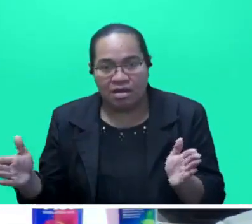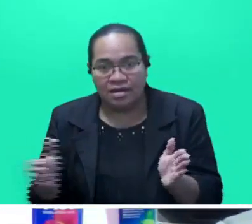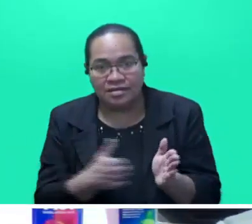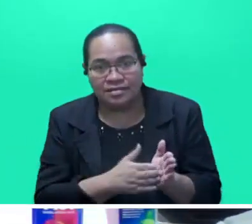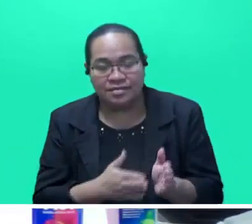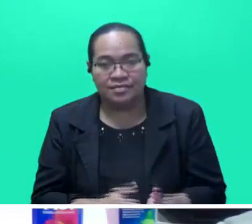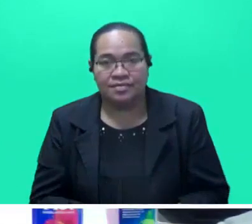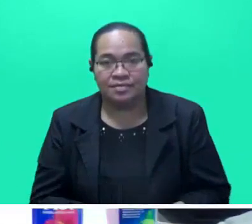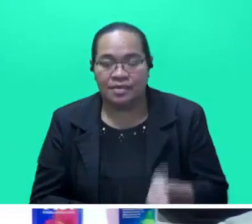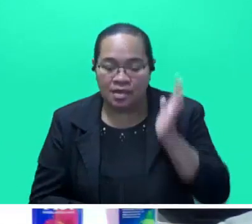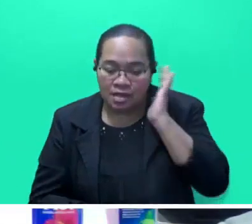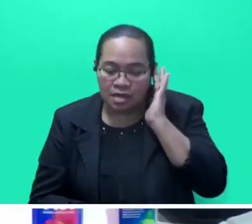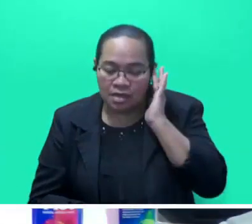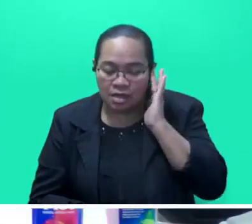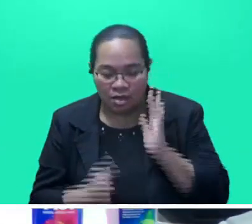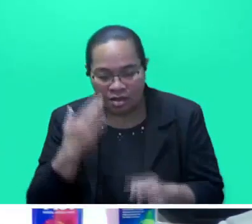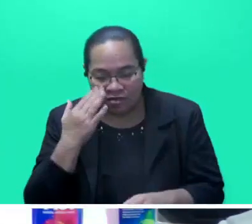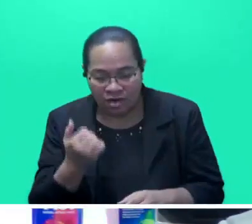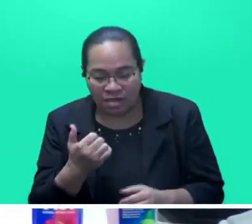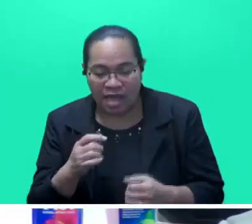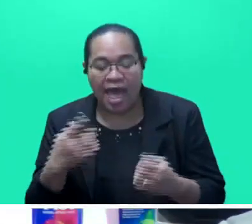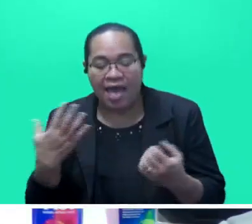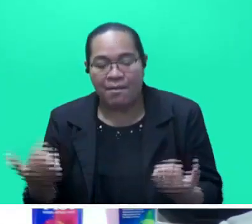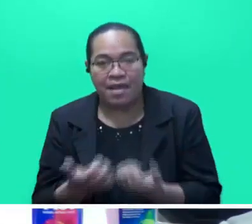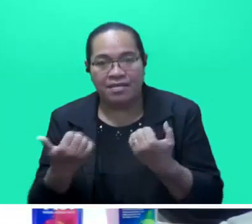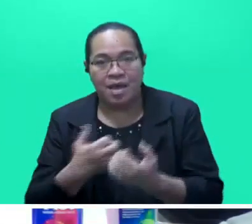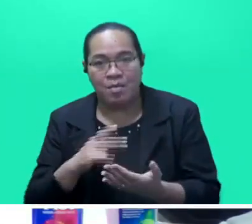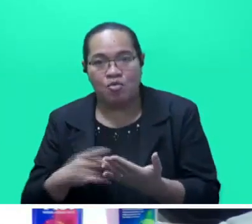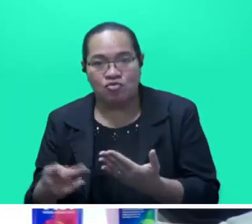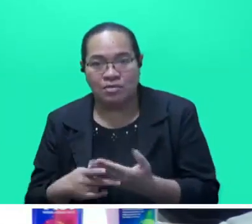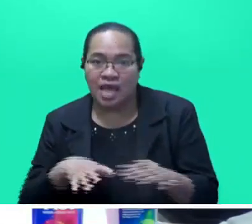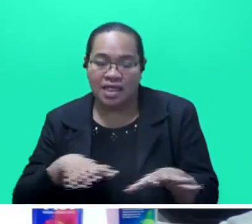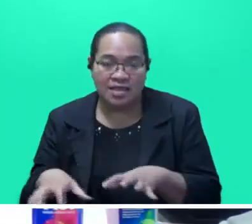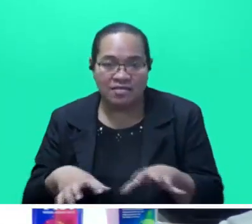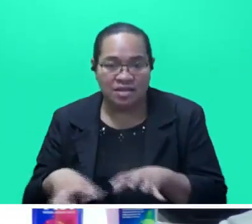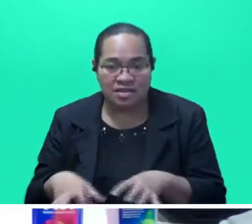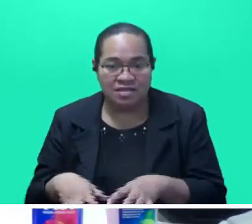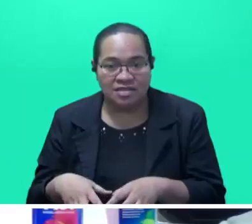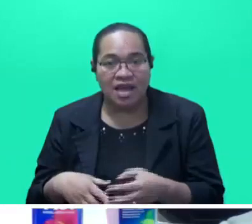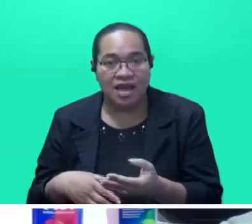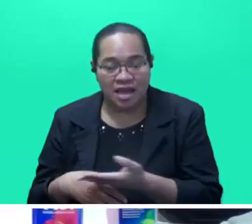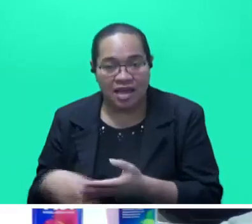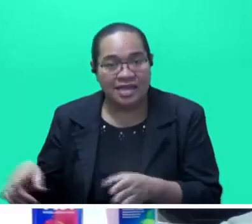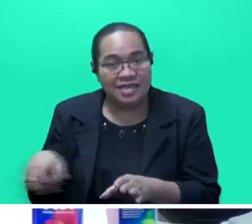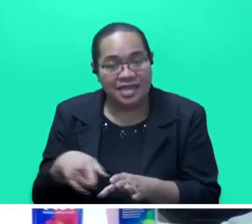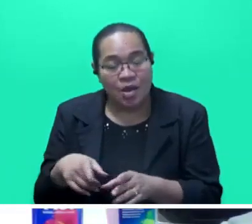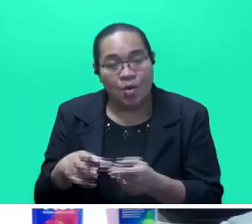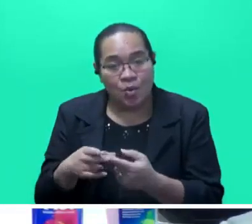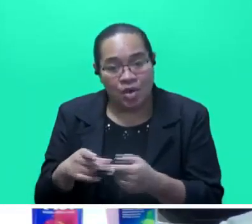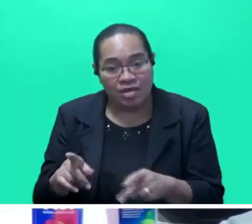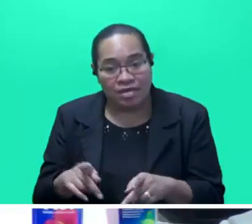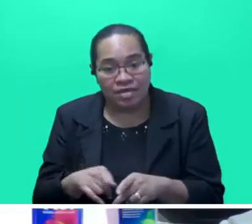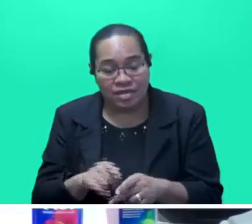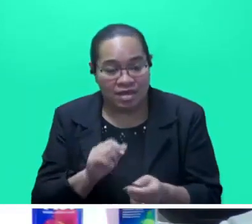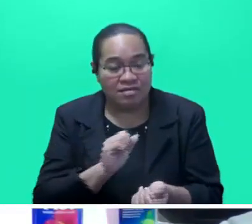Mr. Speaker, sir, it was also noted that there were numerous programs and activities that were undertaken in conjunction with the Fiji